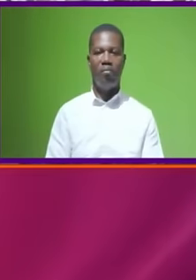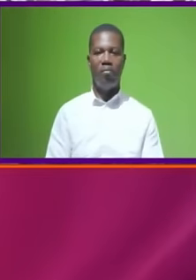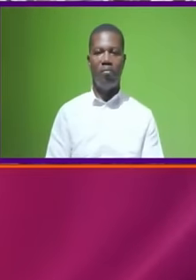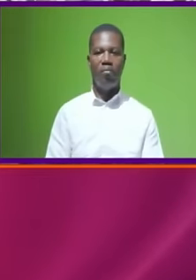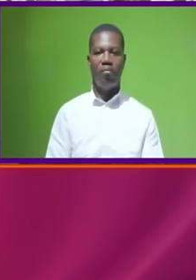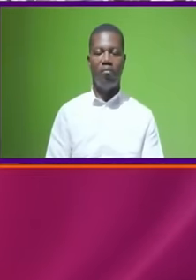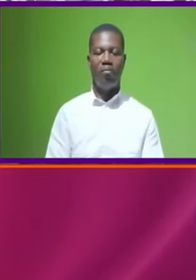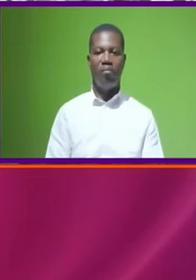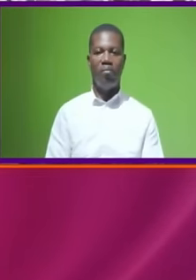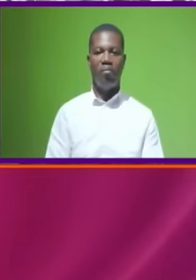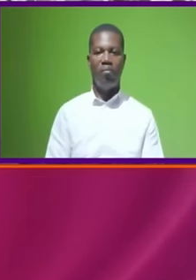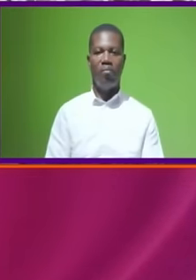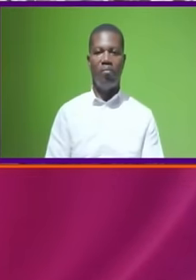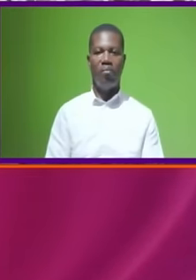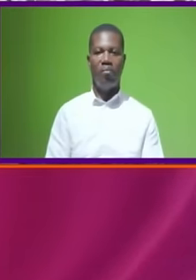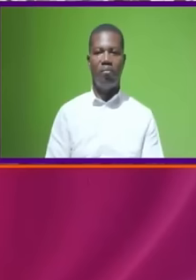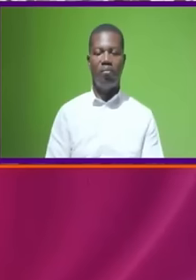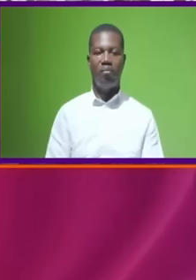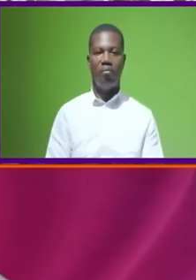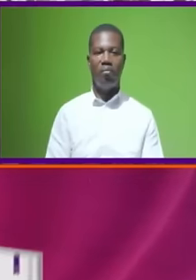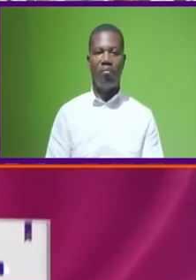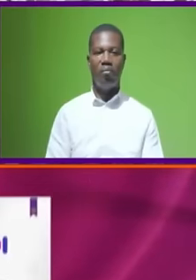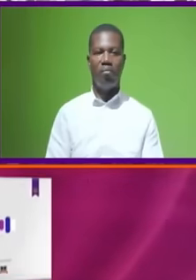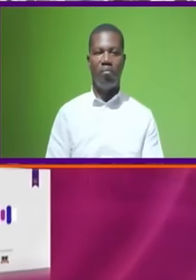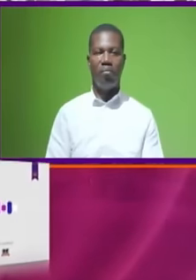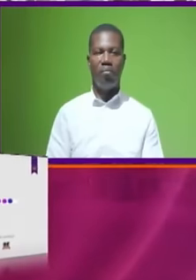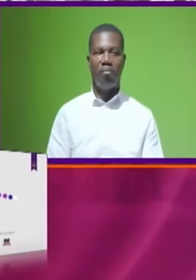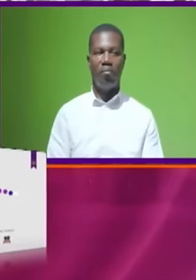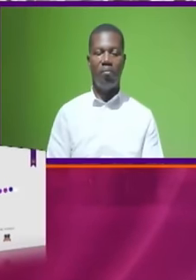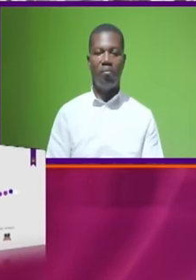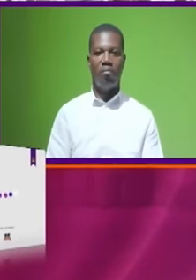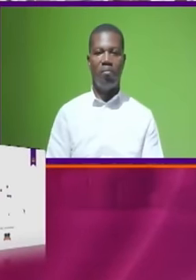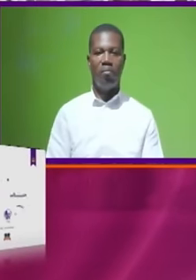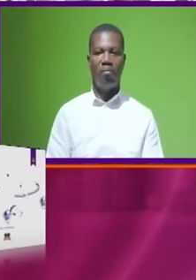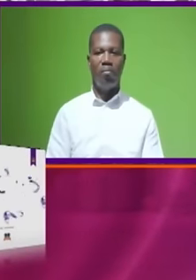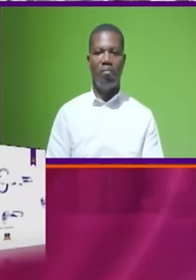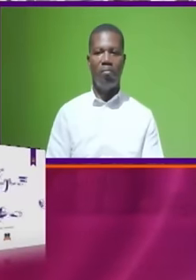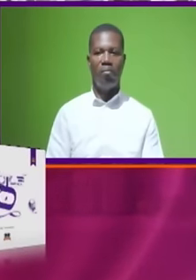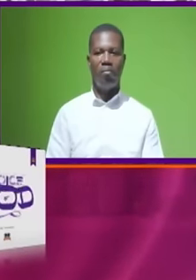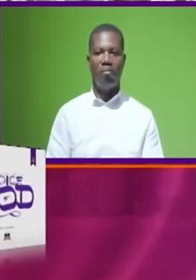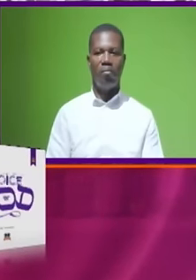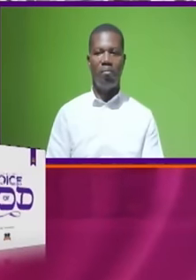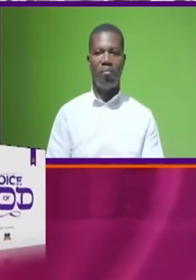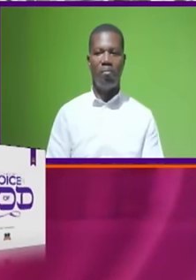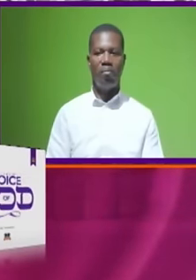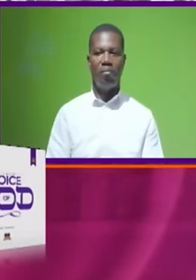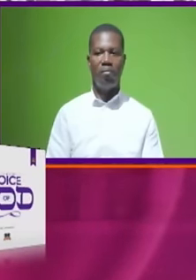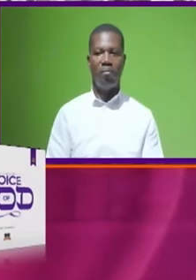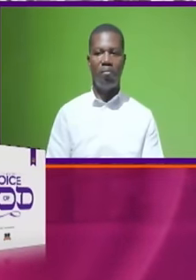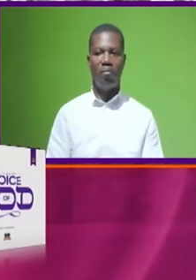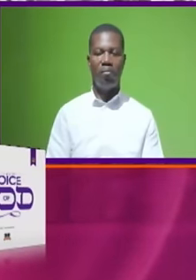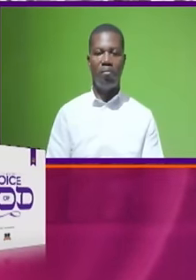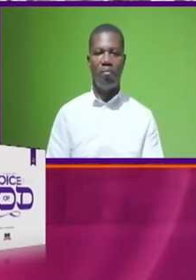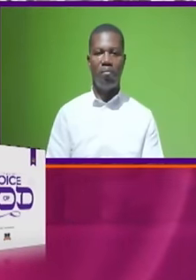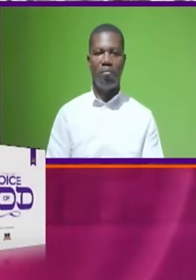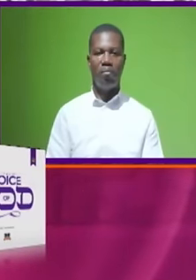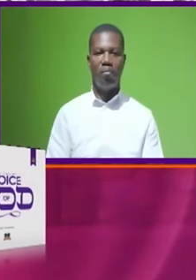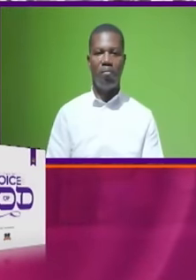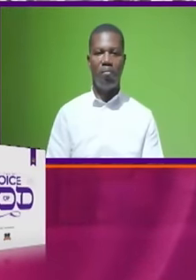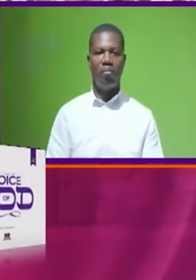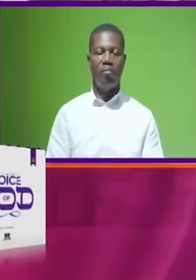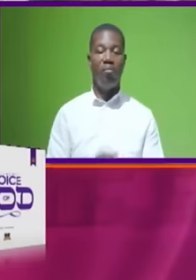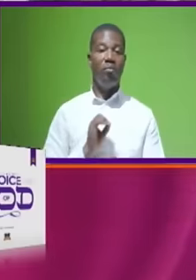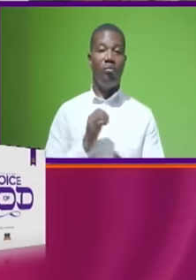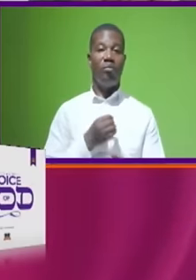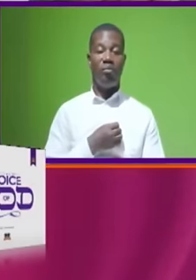monies they made their before and afters, they brought huge sums of money to the feet of the apostles. Yeah, why